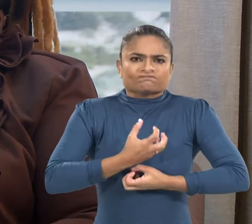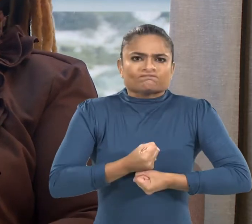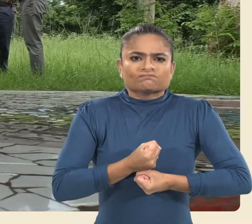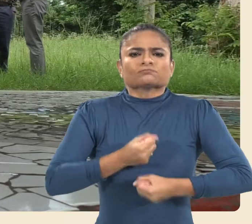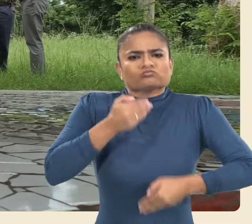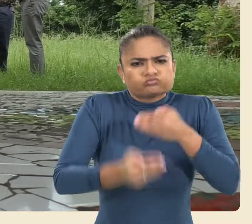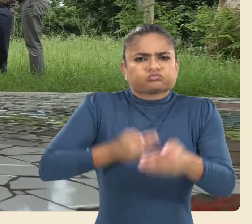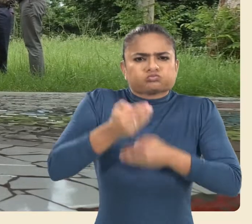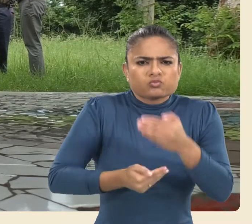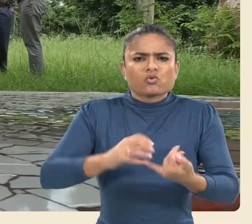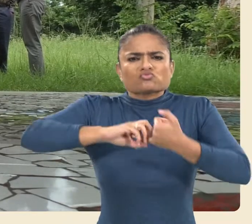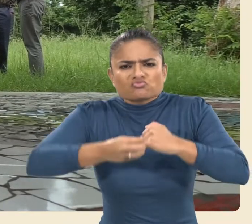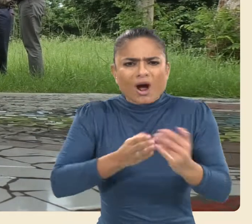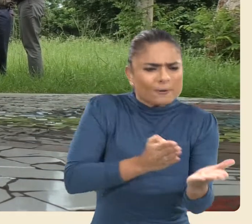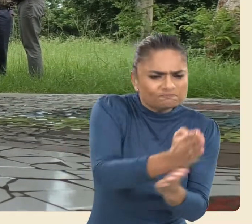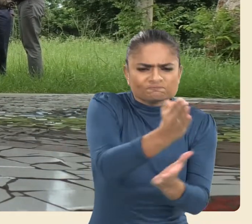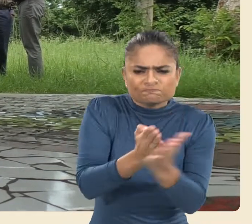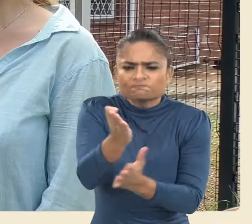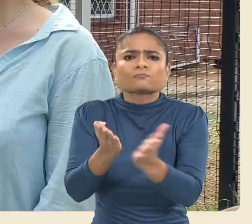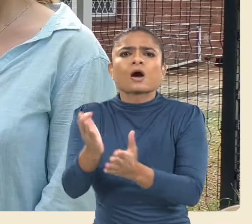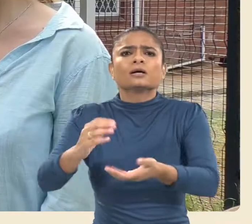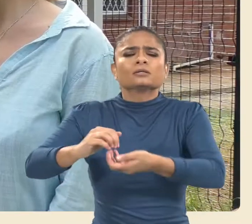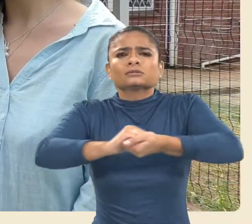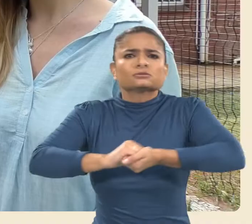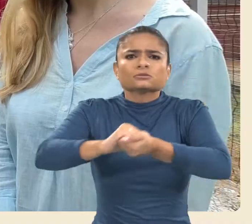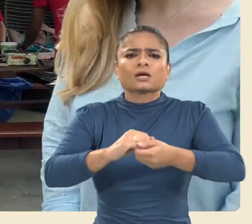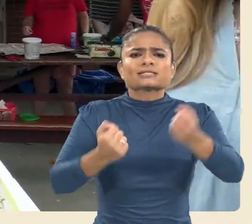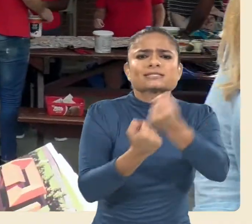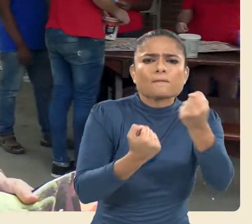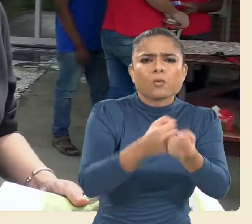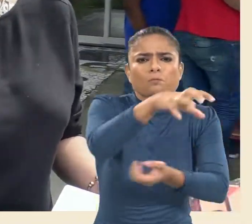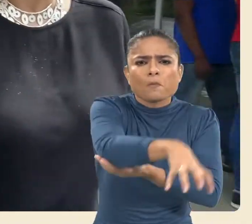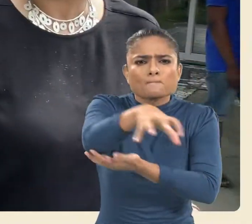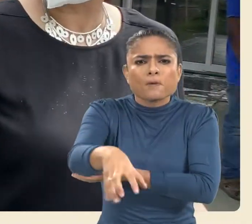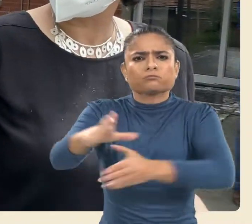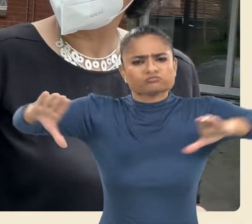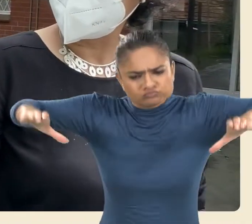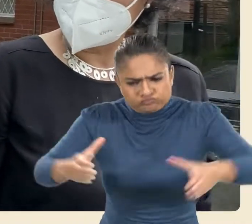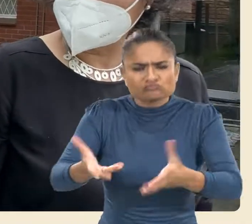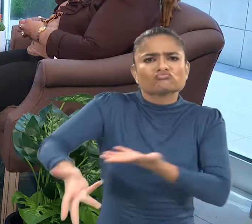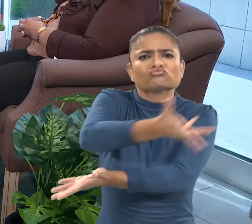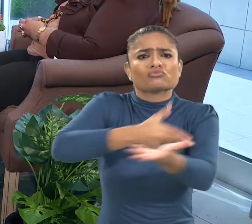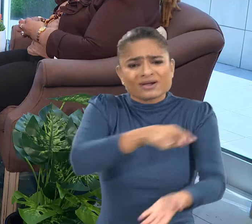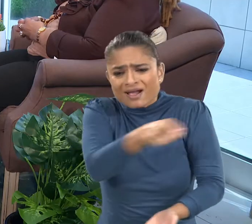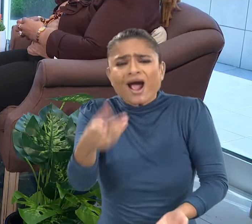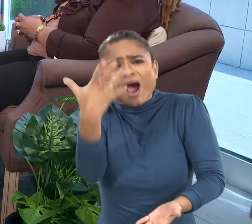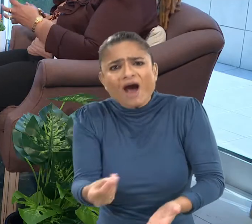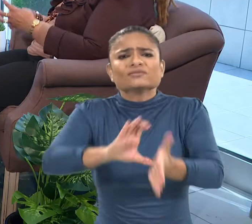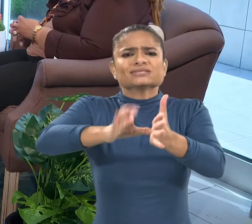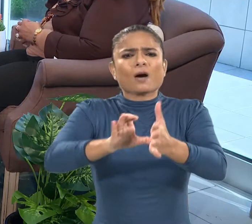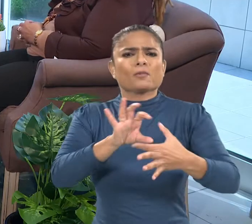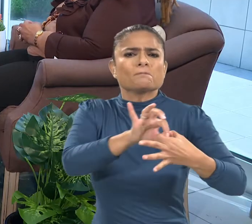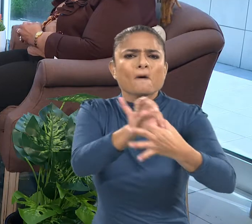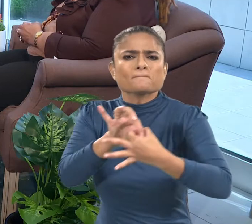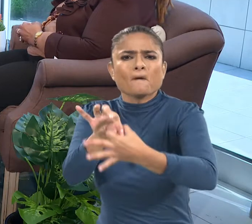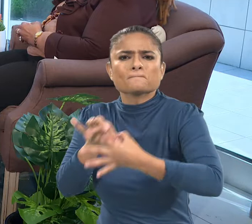yourself. Find out, is there a local parent branch where there is a group of parents coming together and who got